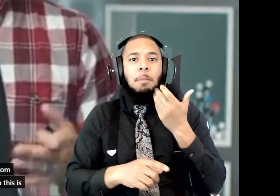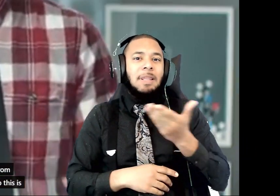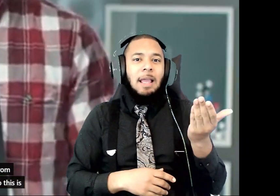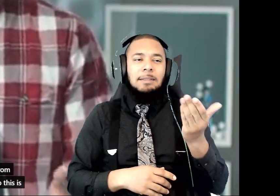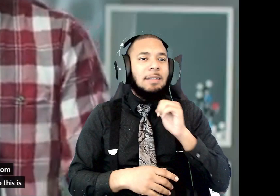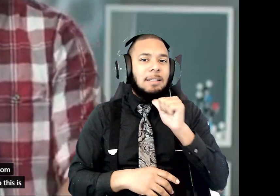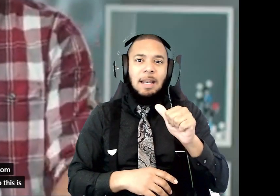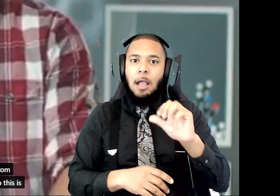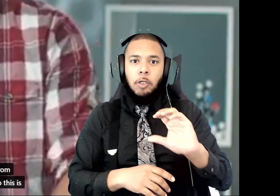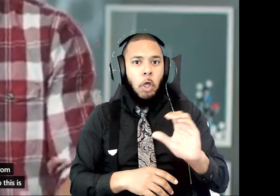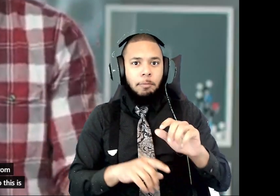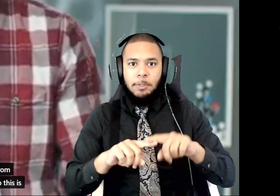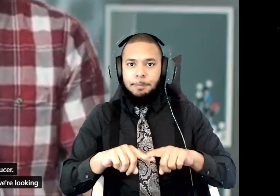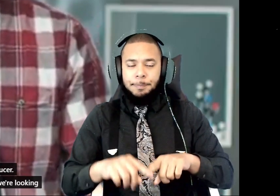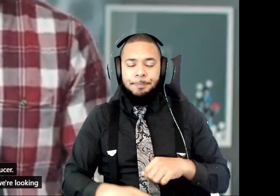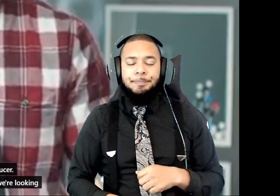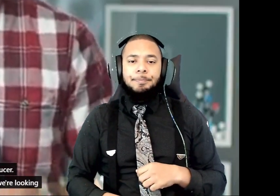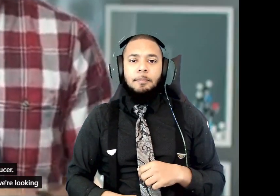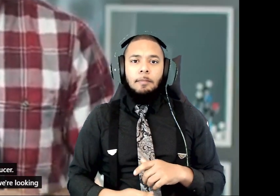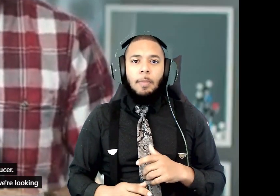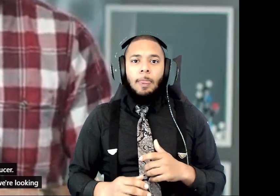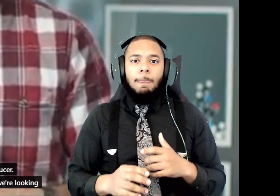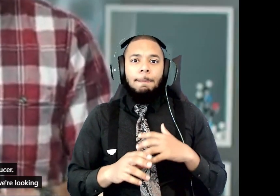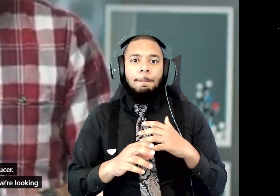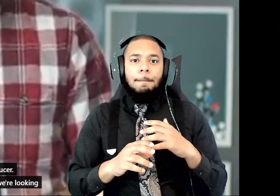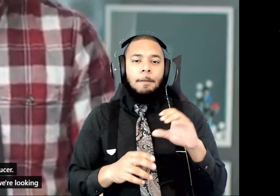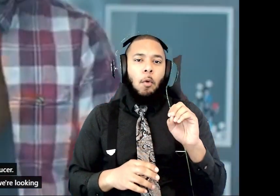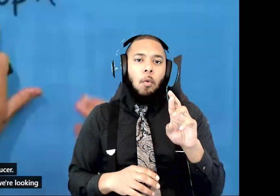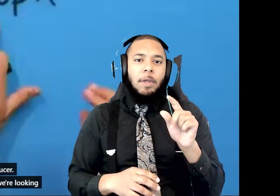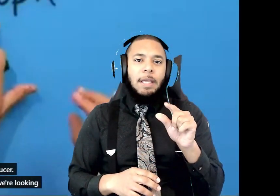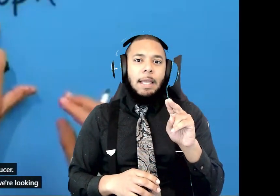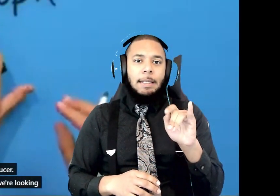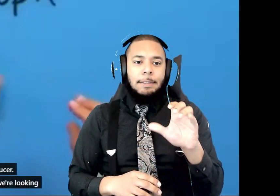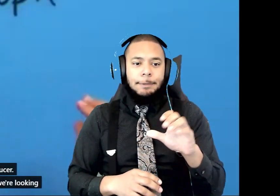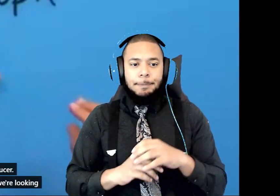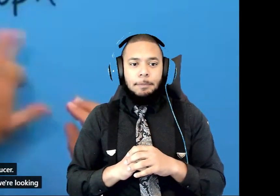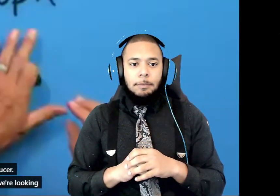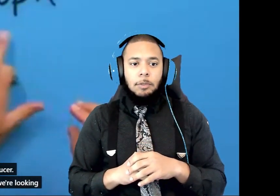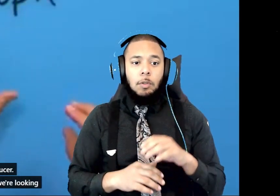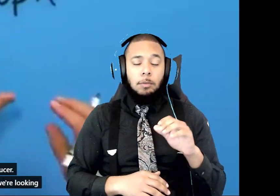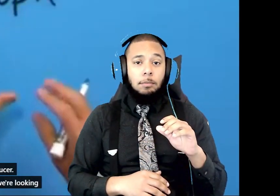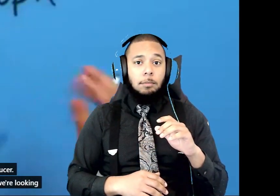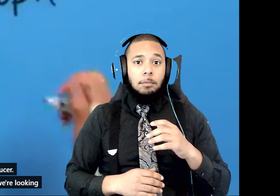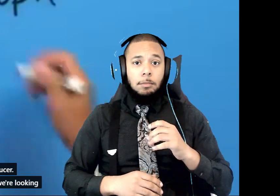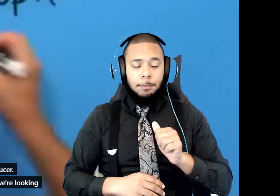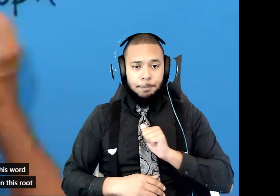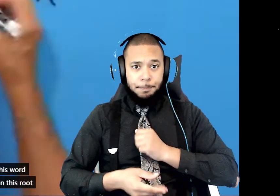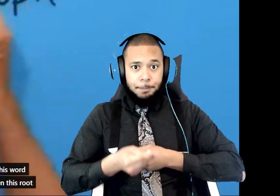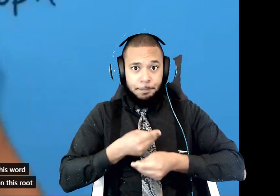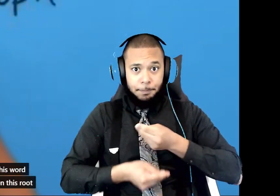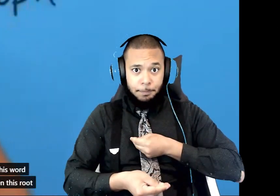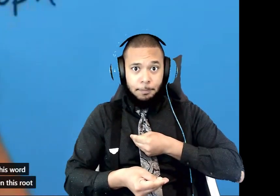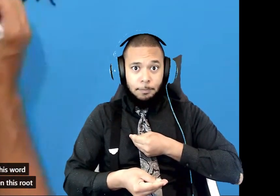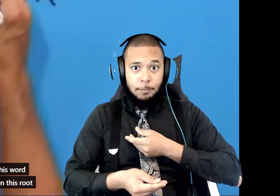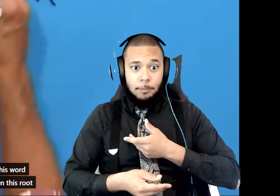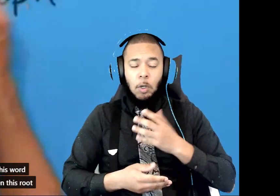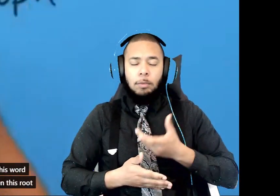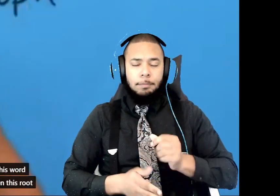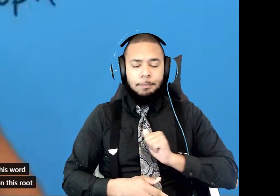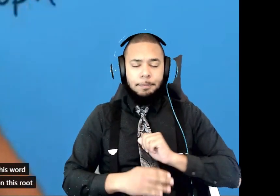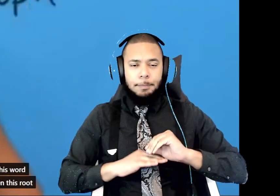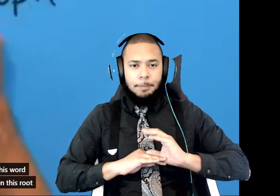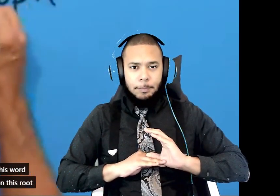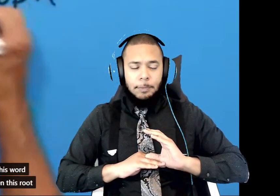So this is also known as a producer. So with an autotroph, what we're looking at is we're going to break this word